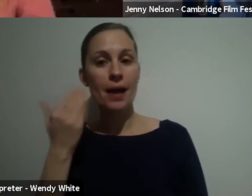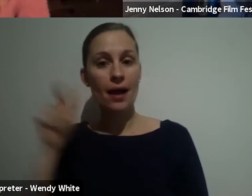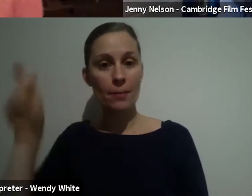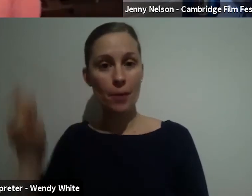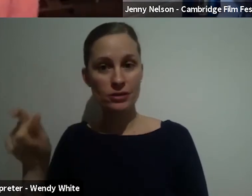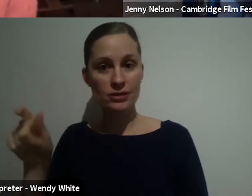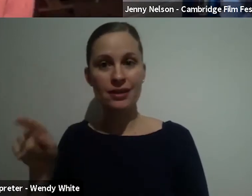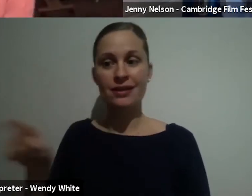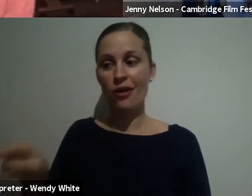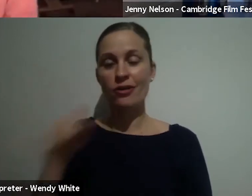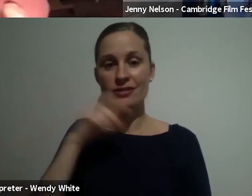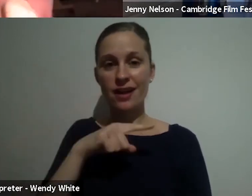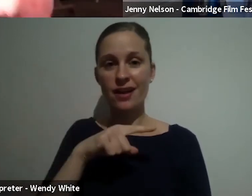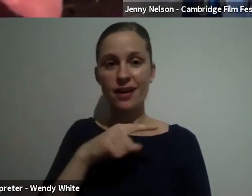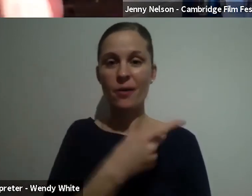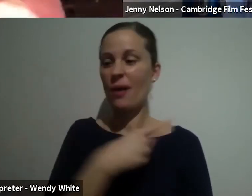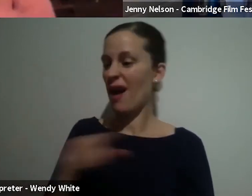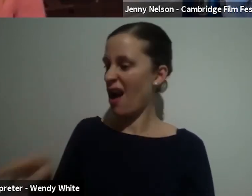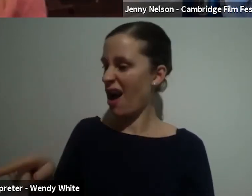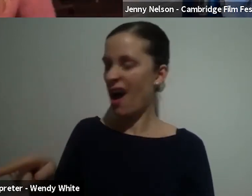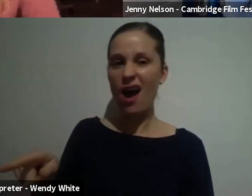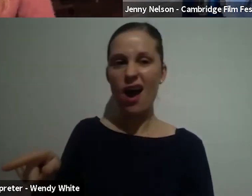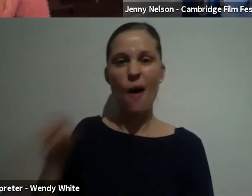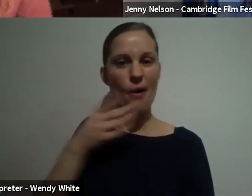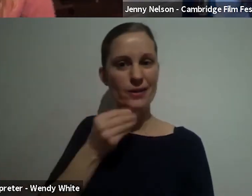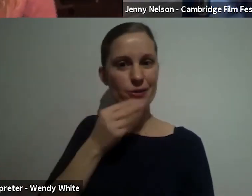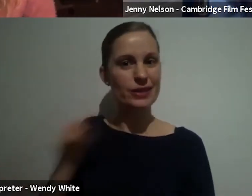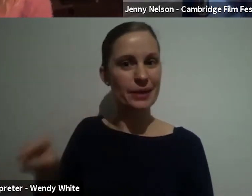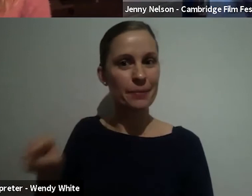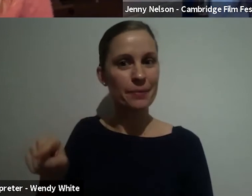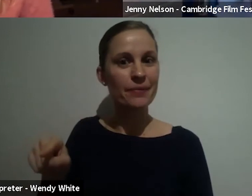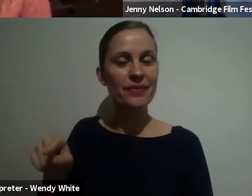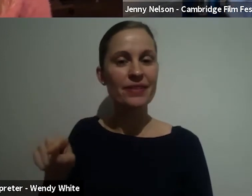him. I saw him, and I was like, "Oh, this is the guy. It has to be Edu."